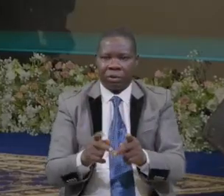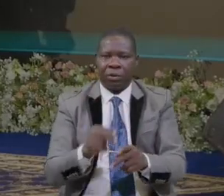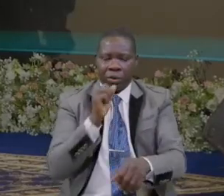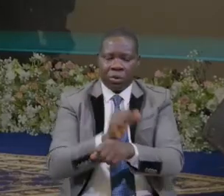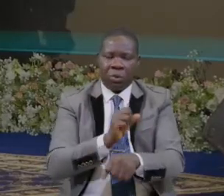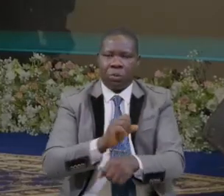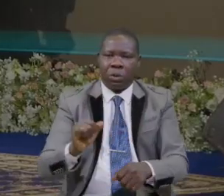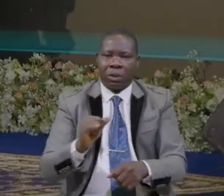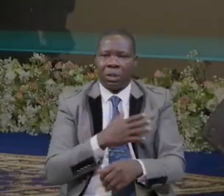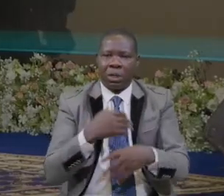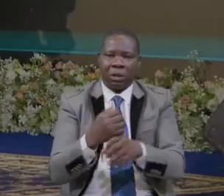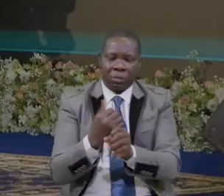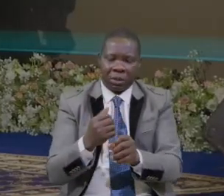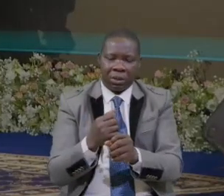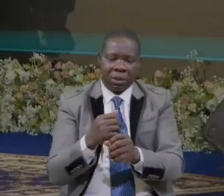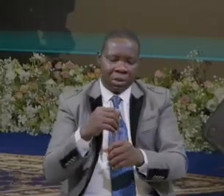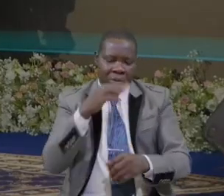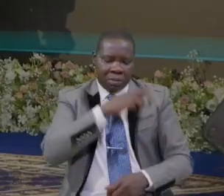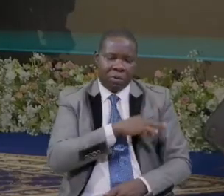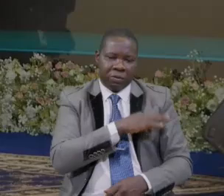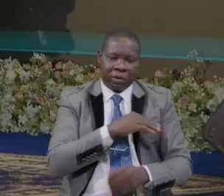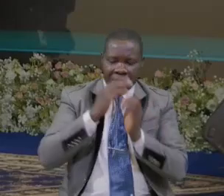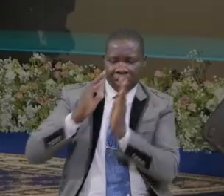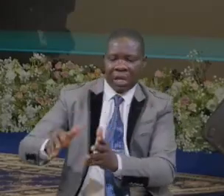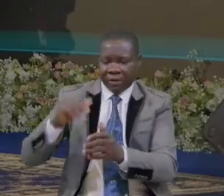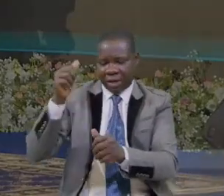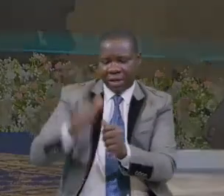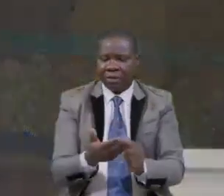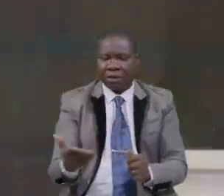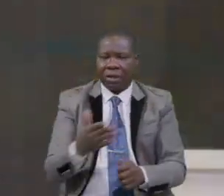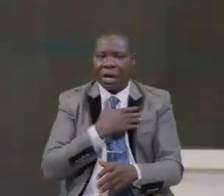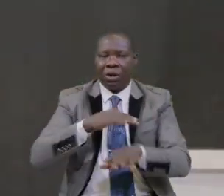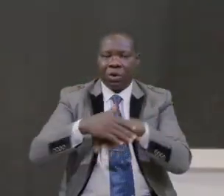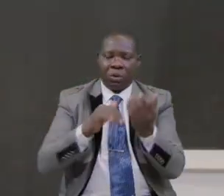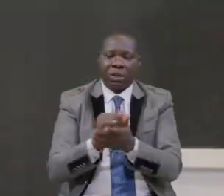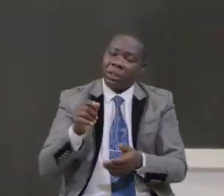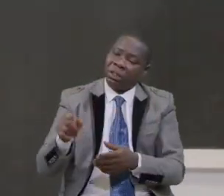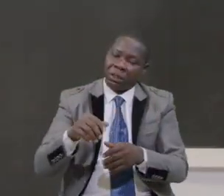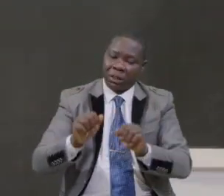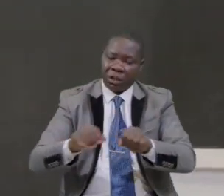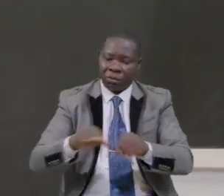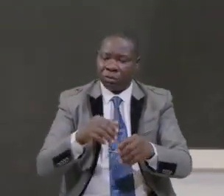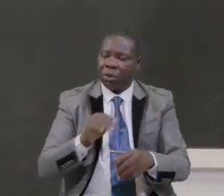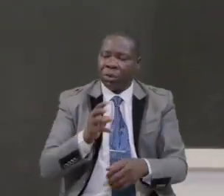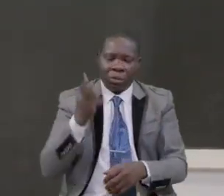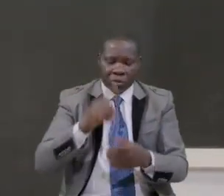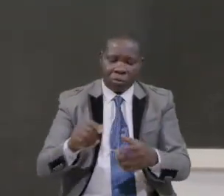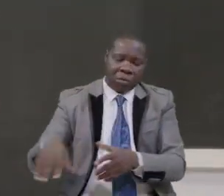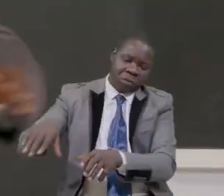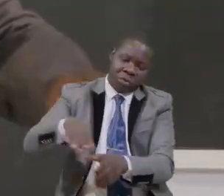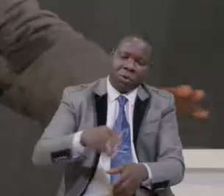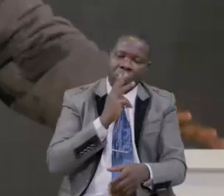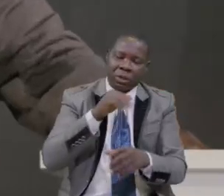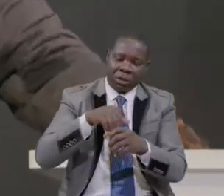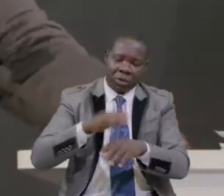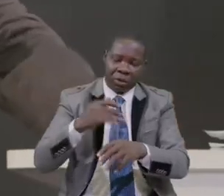gain, left everything. And all he was doing was pouring water on the hands of Elijah. And he didn't mind.